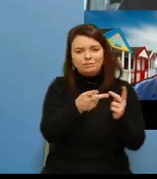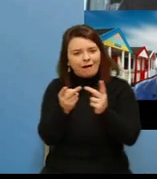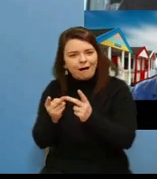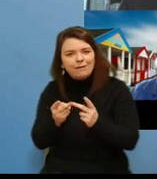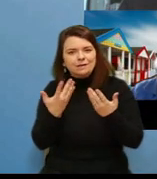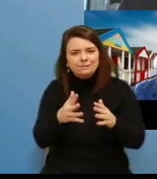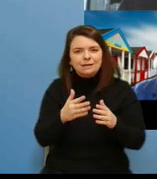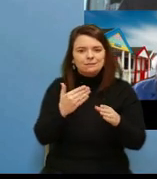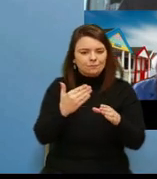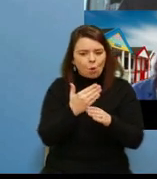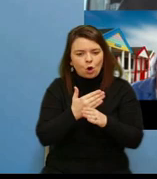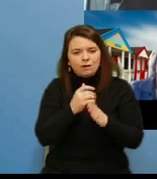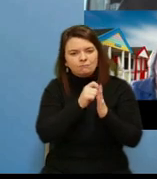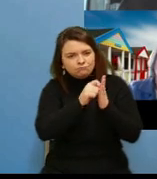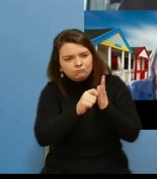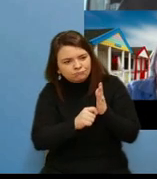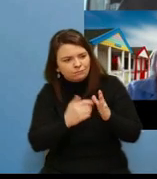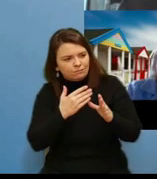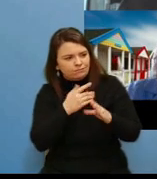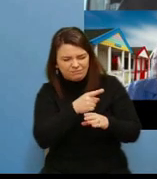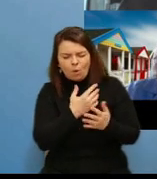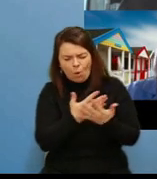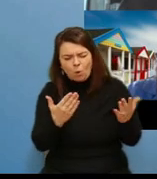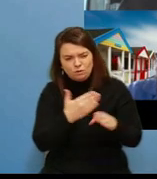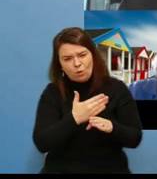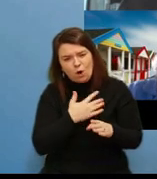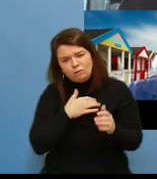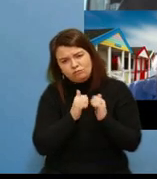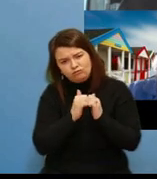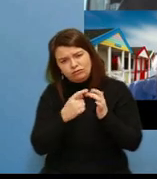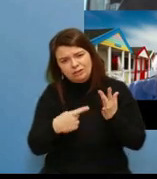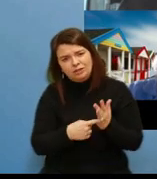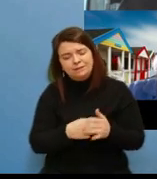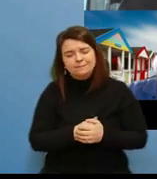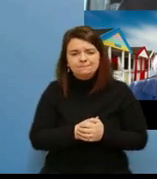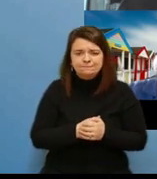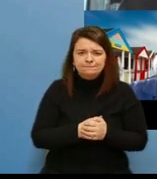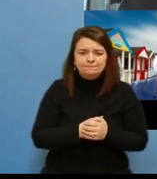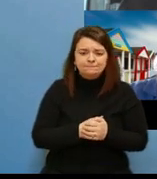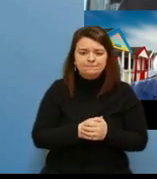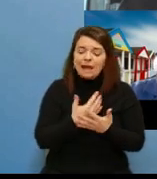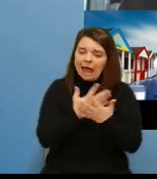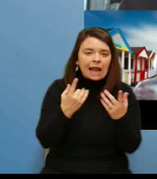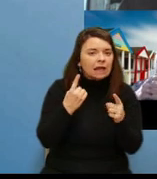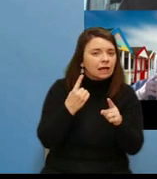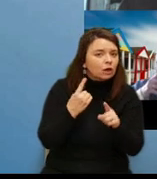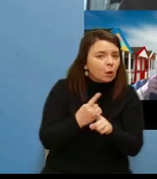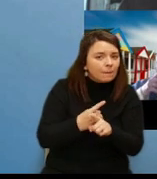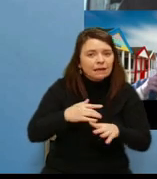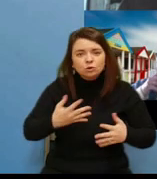Fiona, and many thanks to you and others who've worked on these notes, because it's a considerable amount of work. I fully